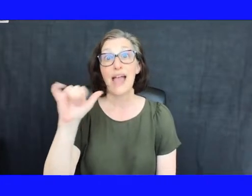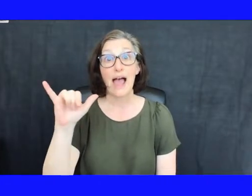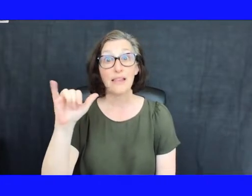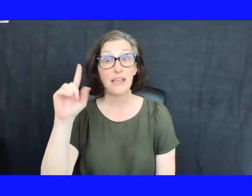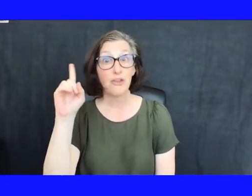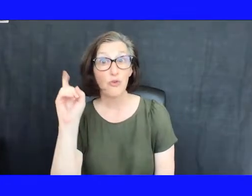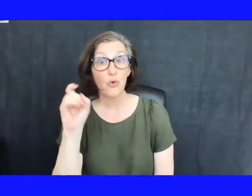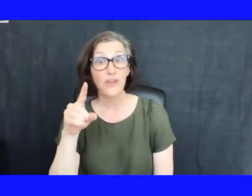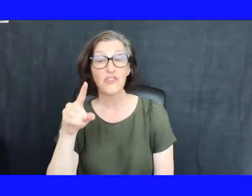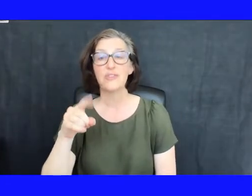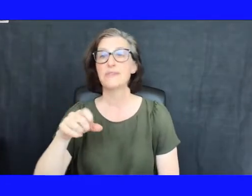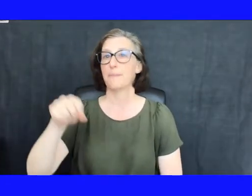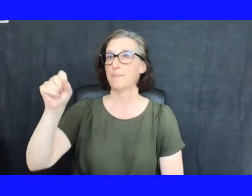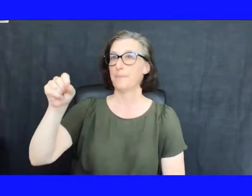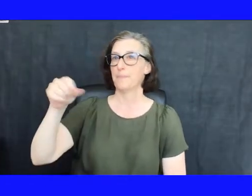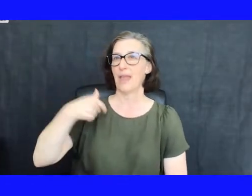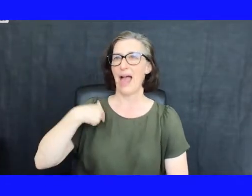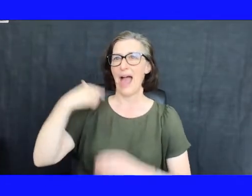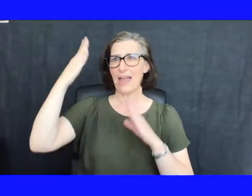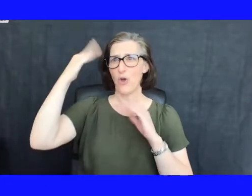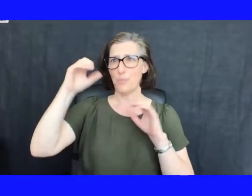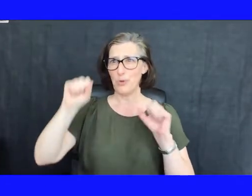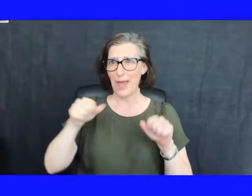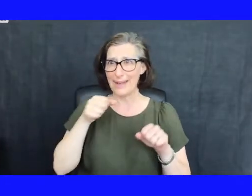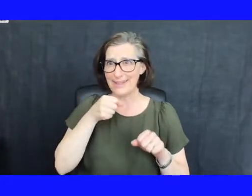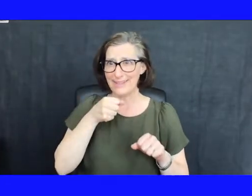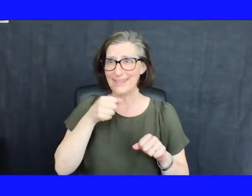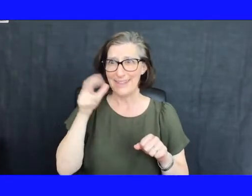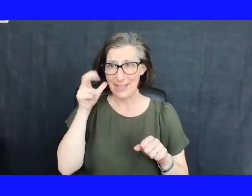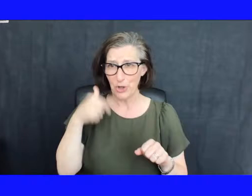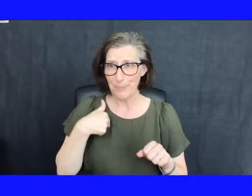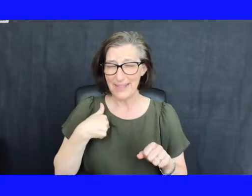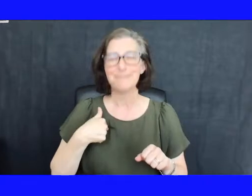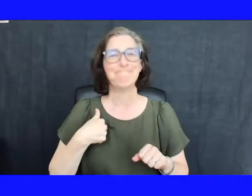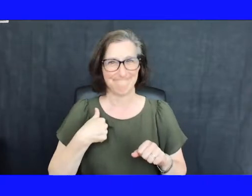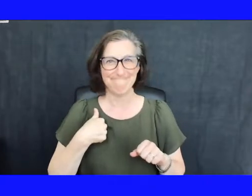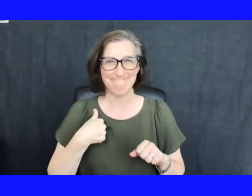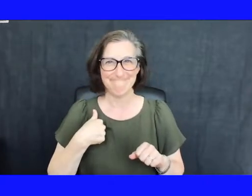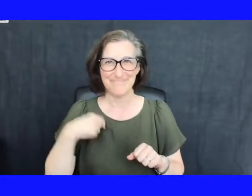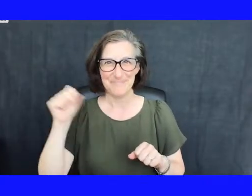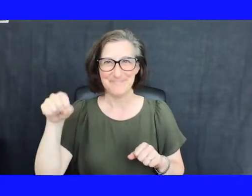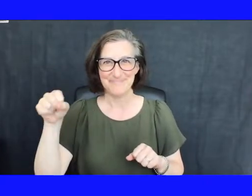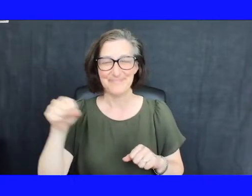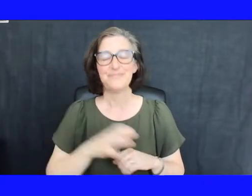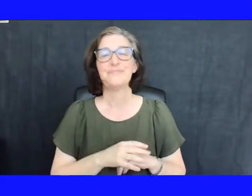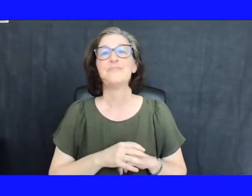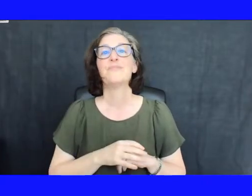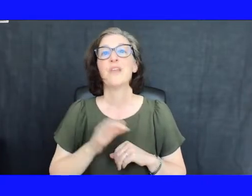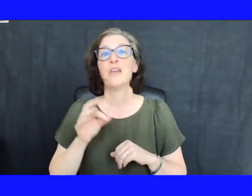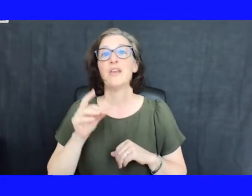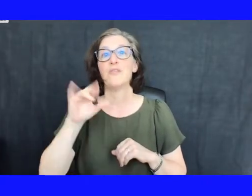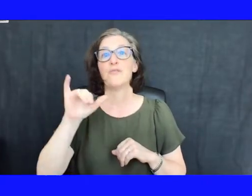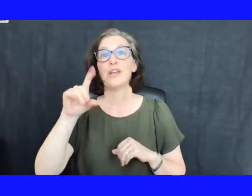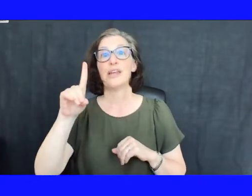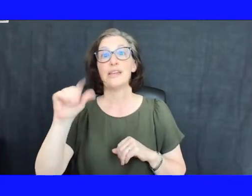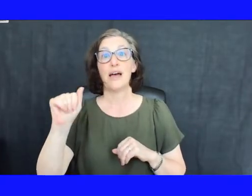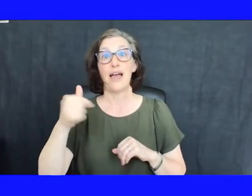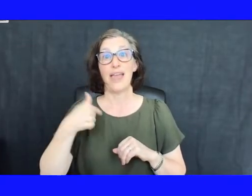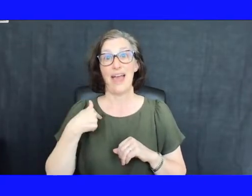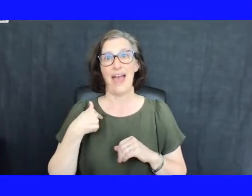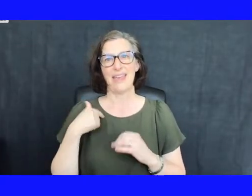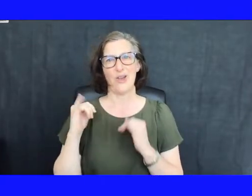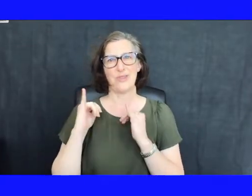obviously right now, but to pull out those that are really pending and those that are just kind